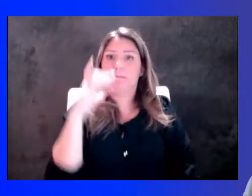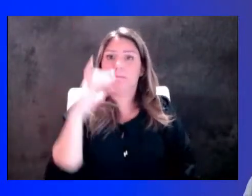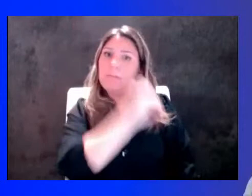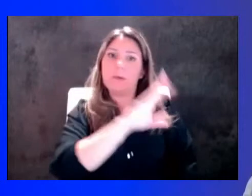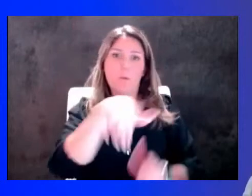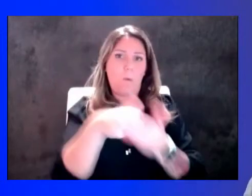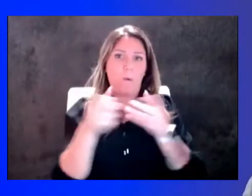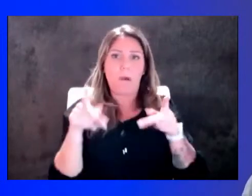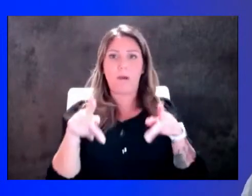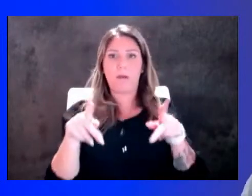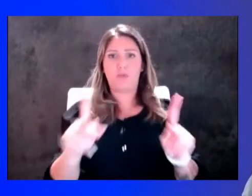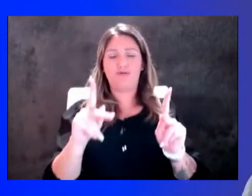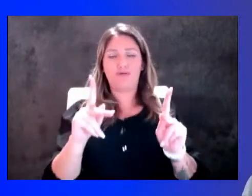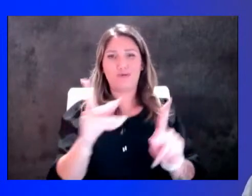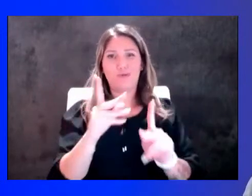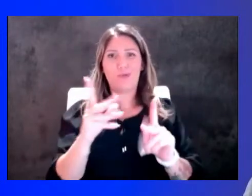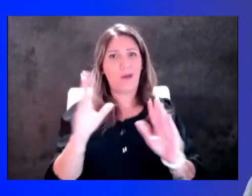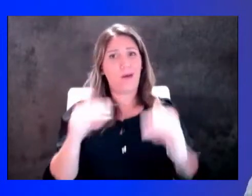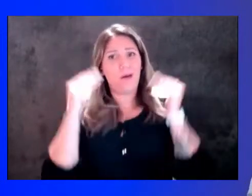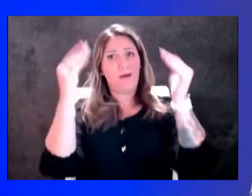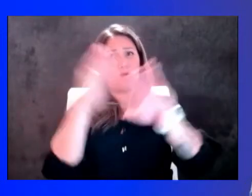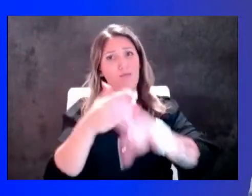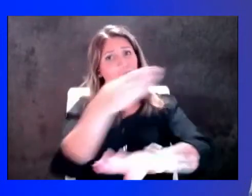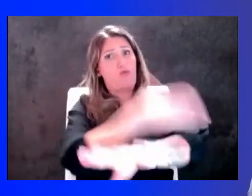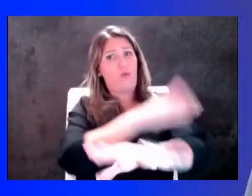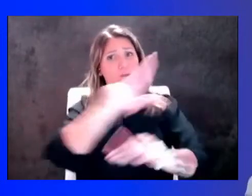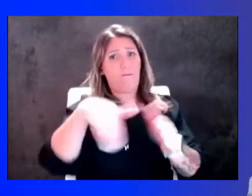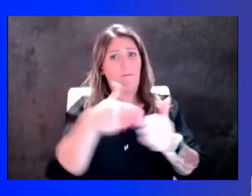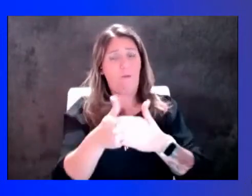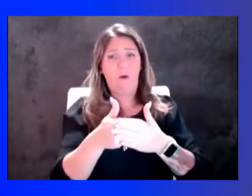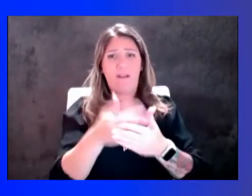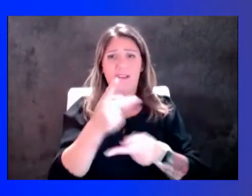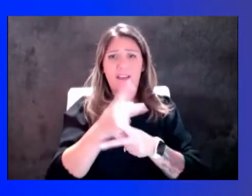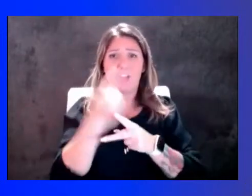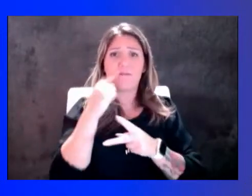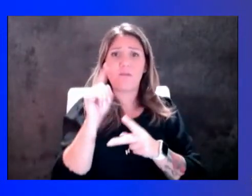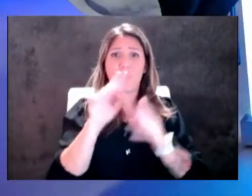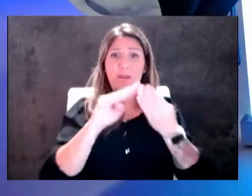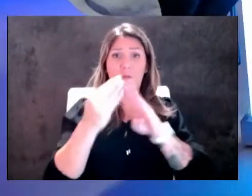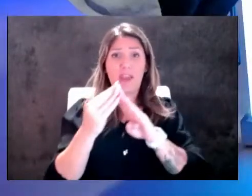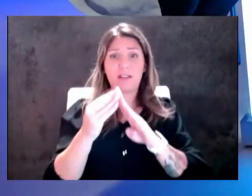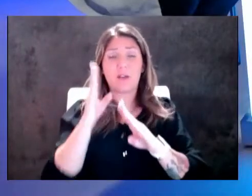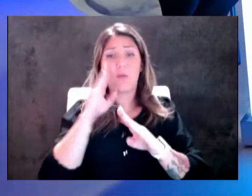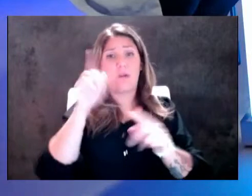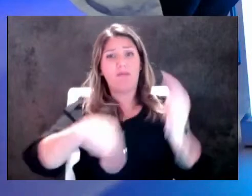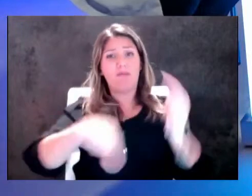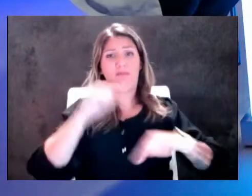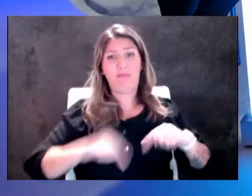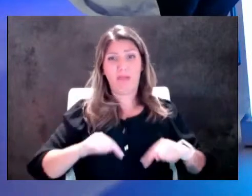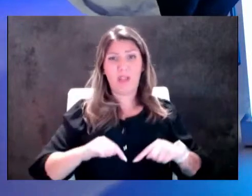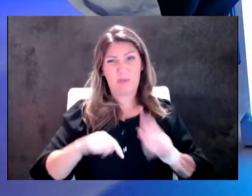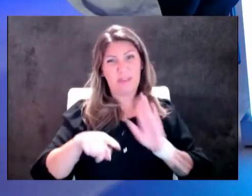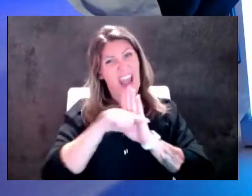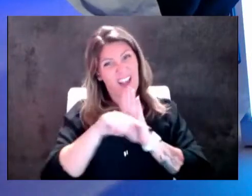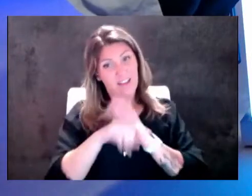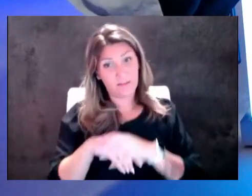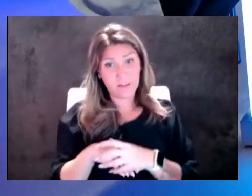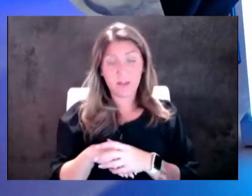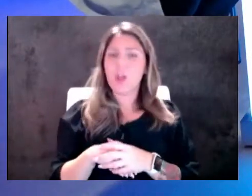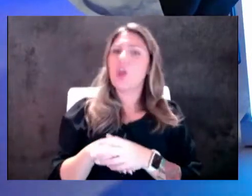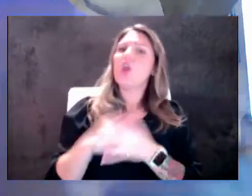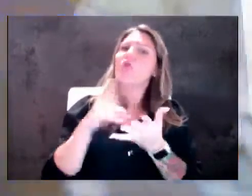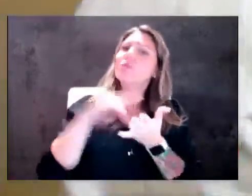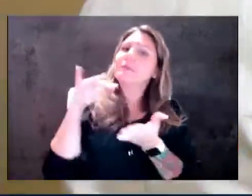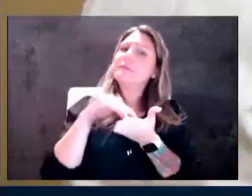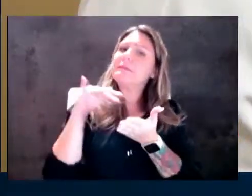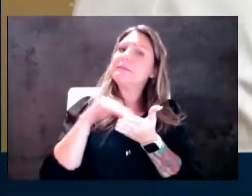the overall healthcare of our population and our communities. And I think we take a big step backwards. So there's a study published in the Rockville, Maryland Agency for Healthcare Research